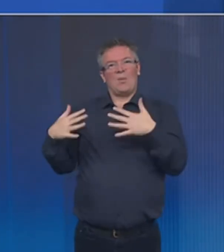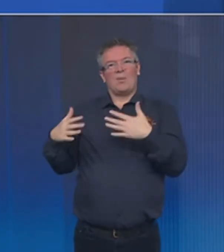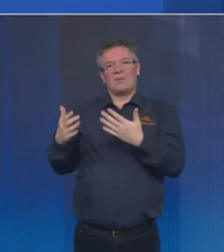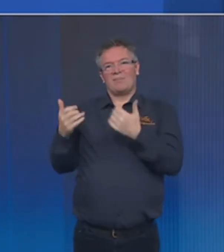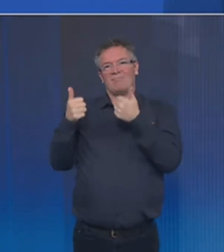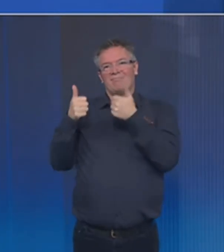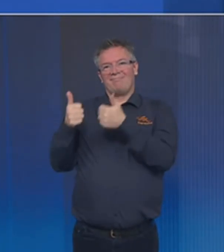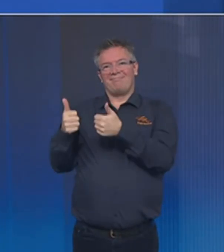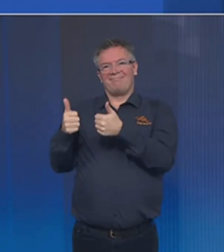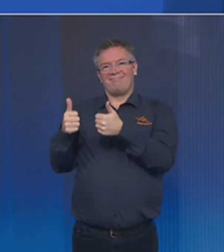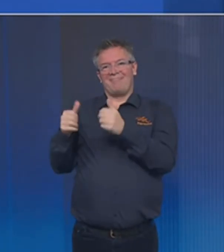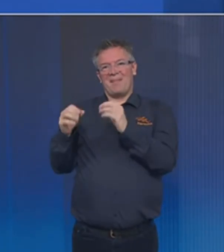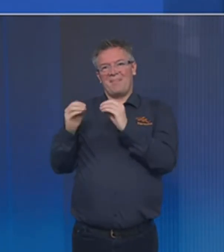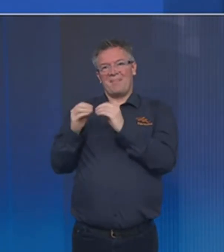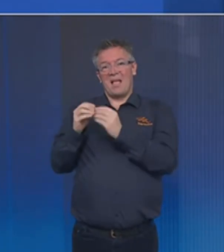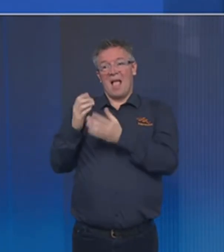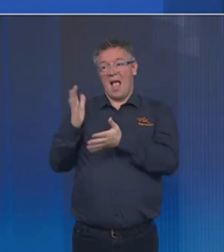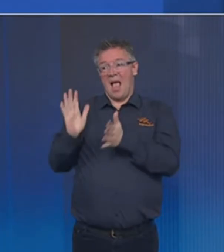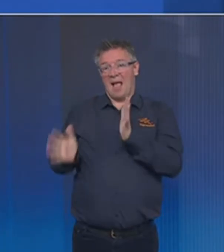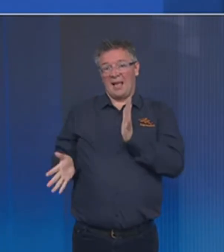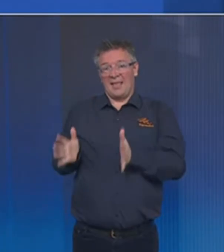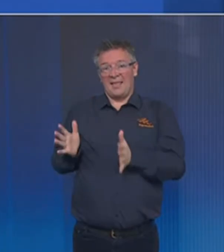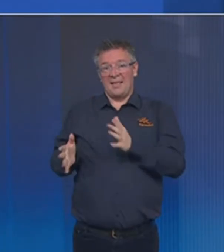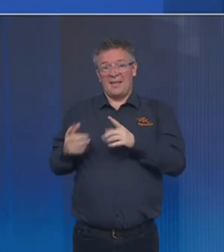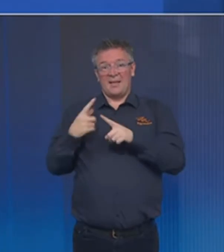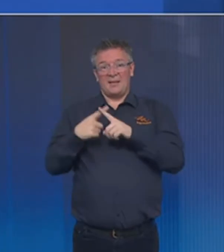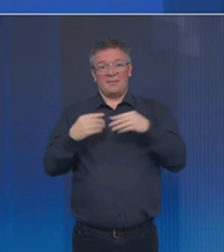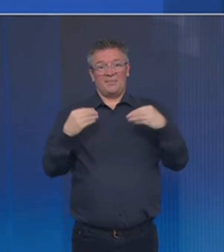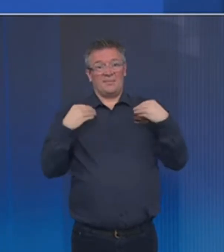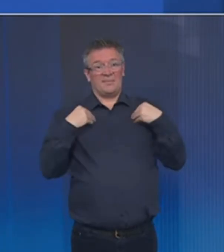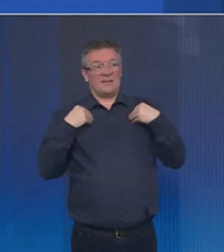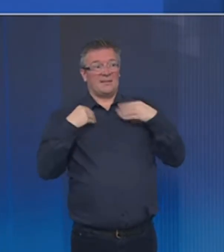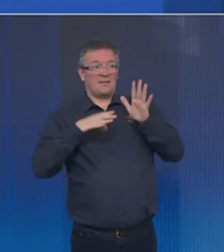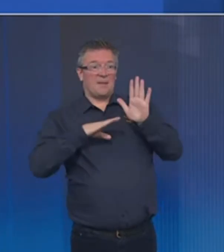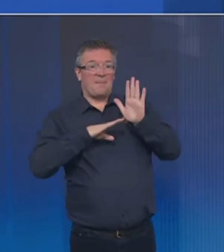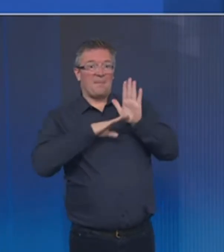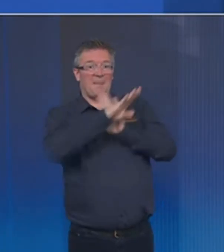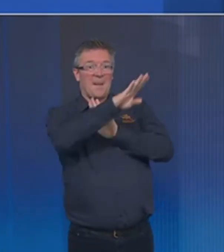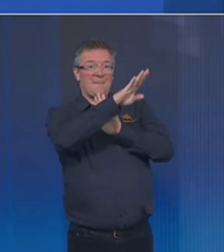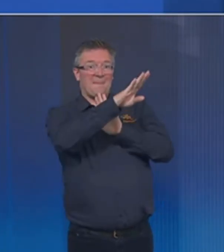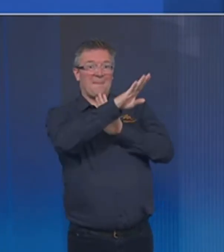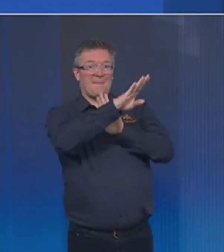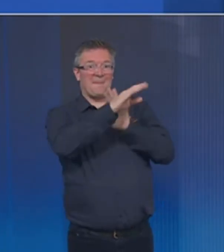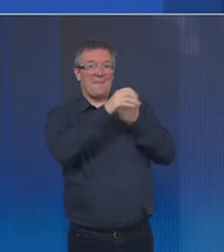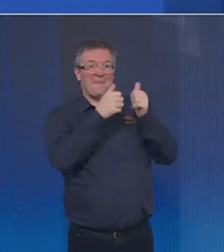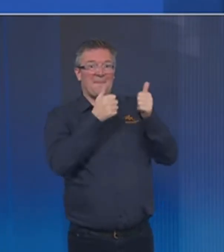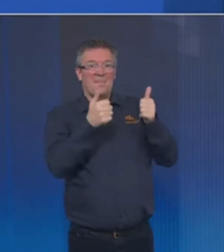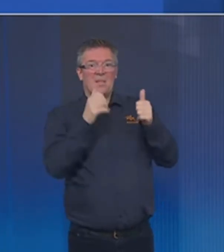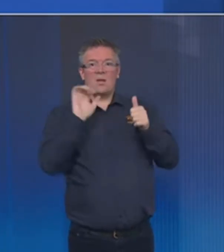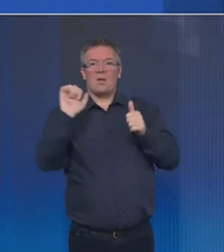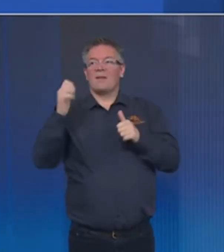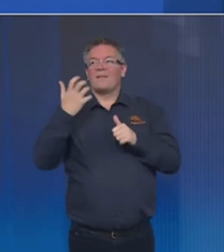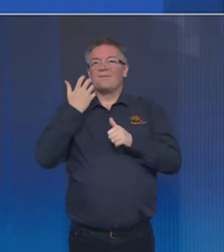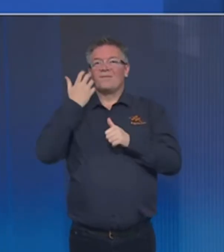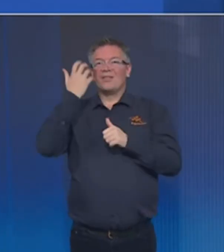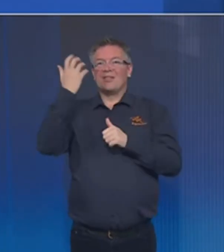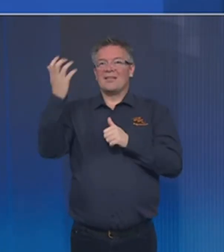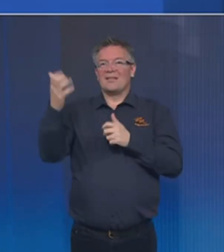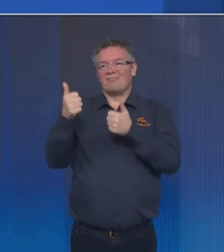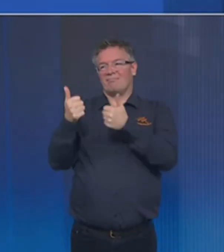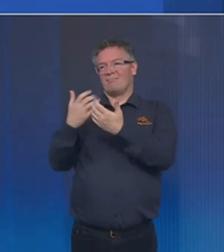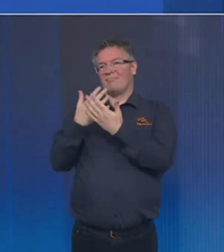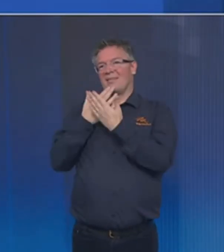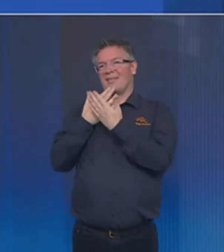Accelerator and anything else that is in your future. Thanks for joining me. Thank you, Tracy.